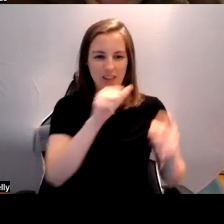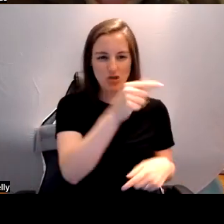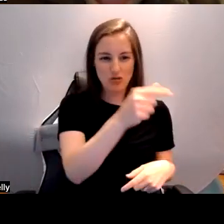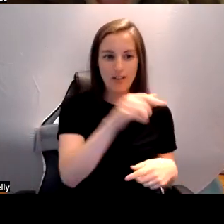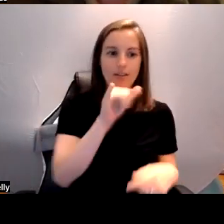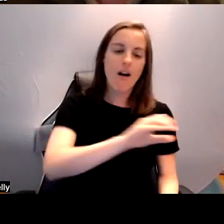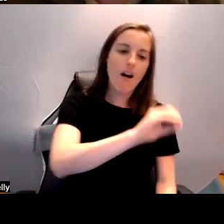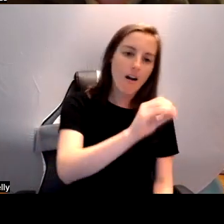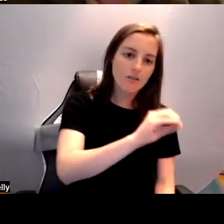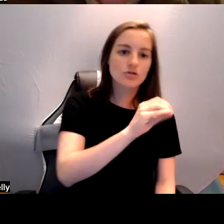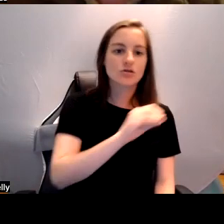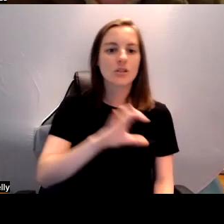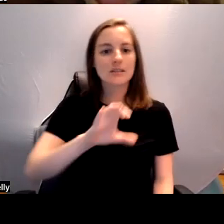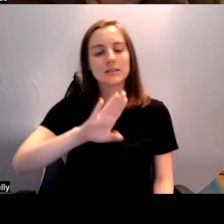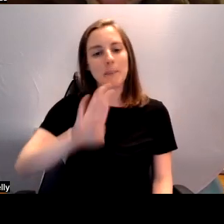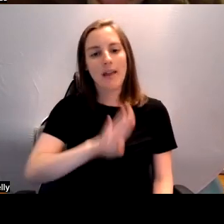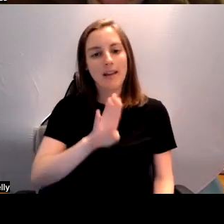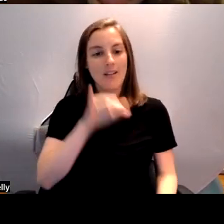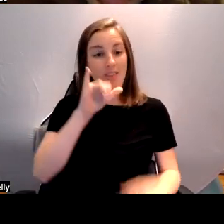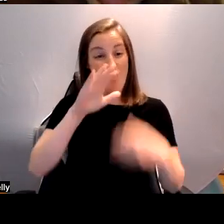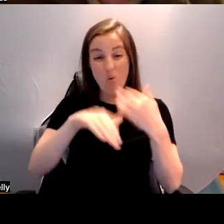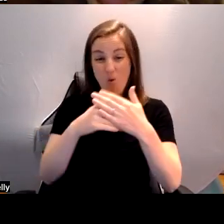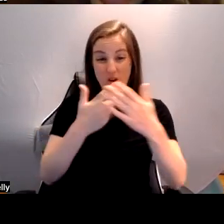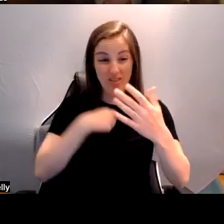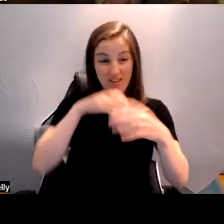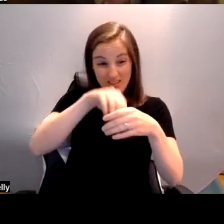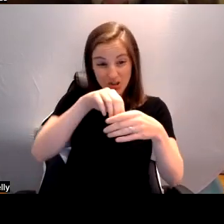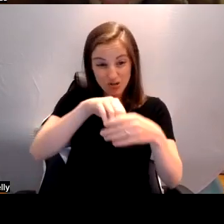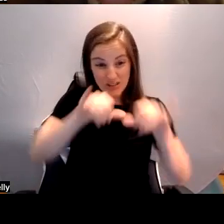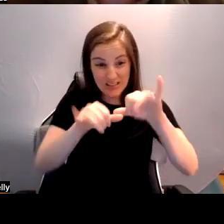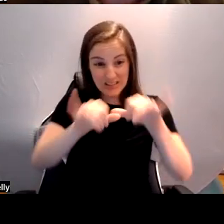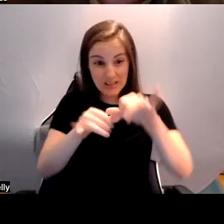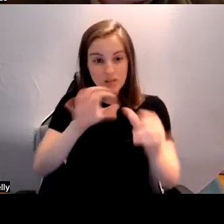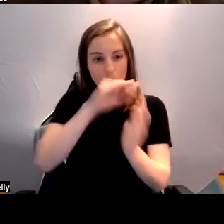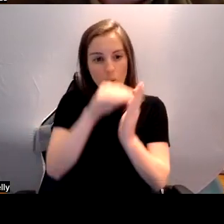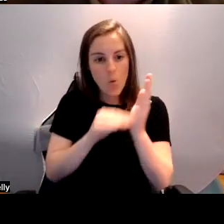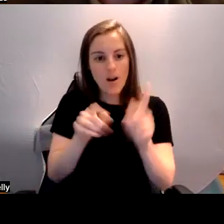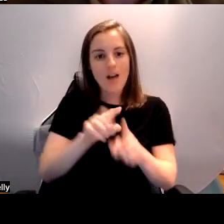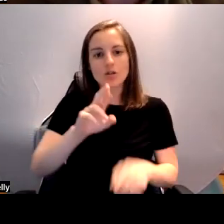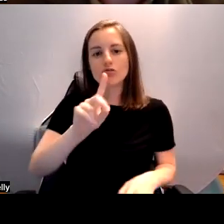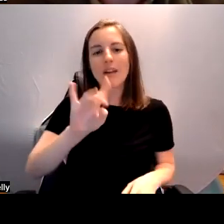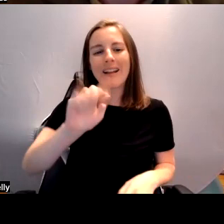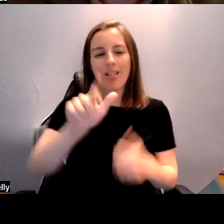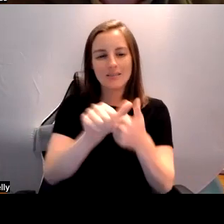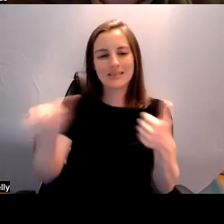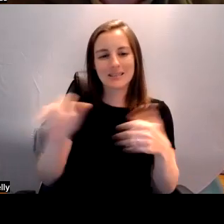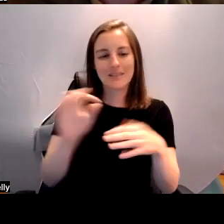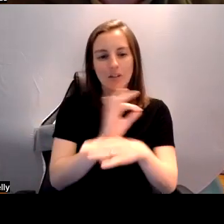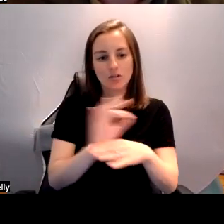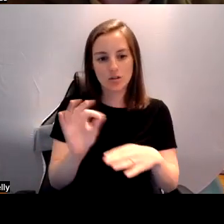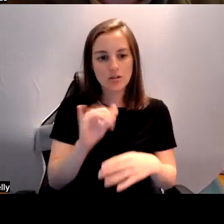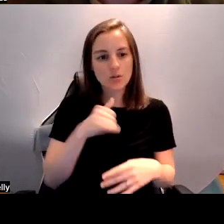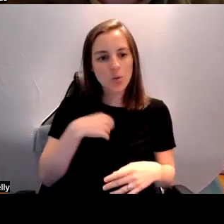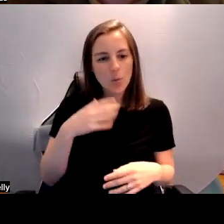and C beta. So we give all the interdistances that are encoded as like radial basis functions. So we can imagine these like little channels